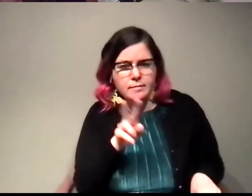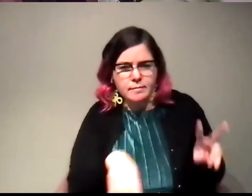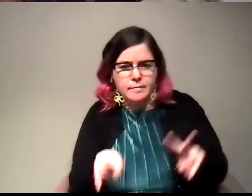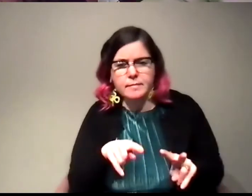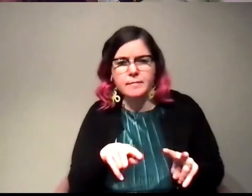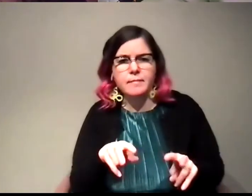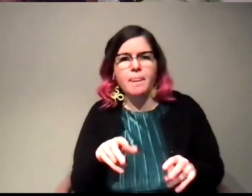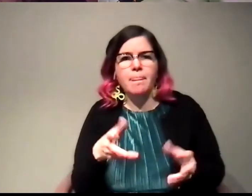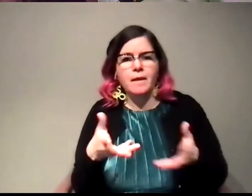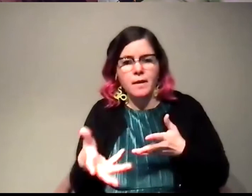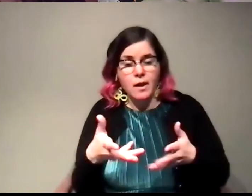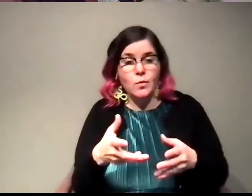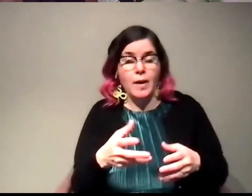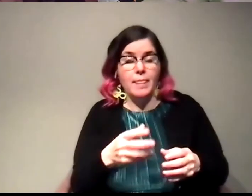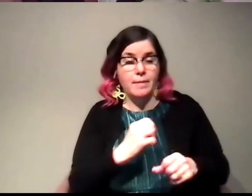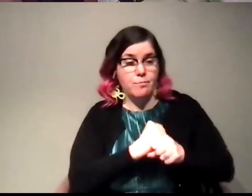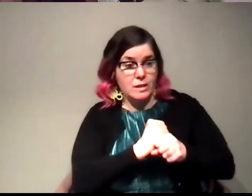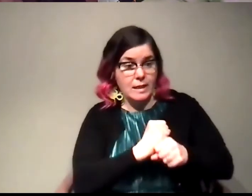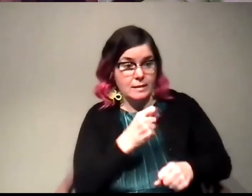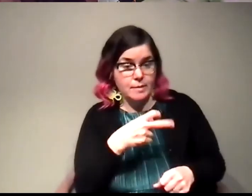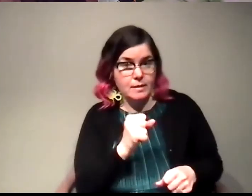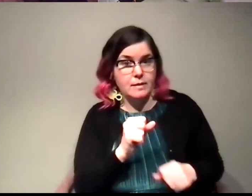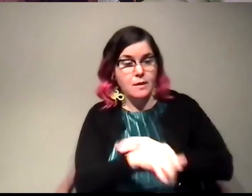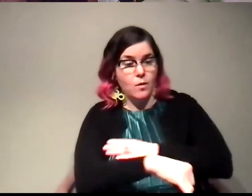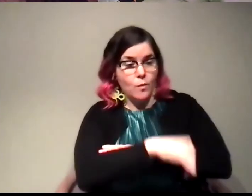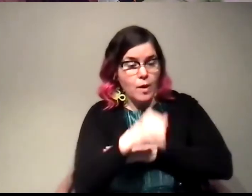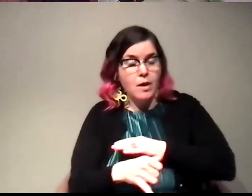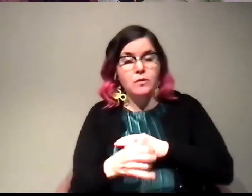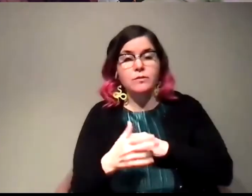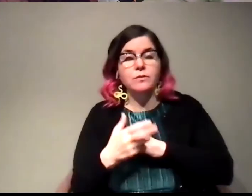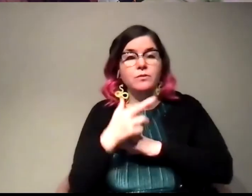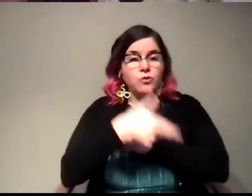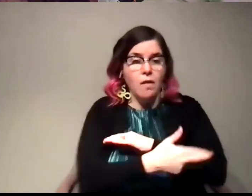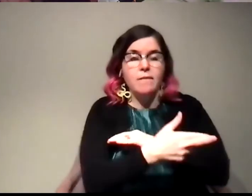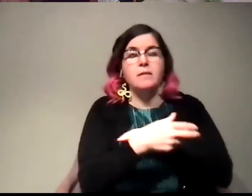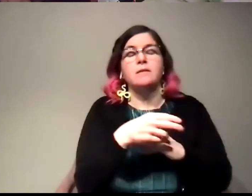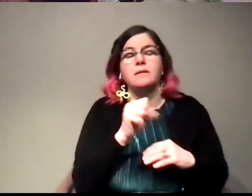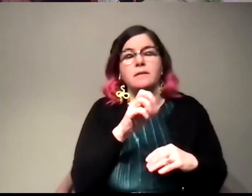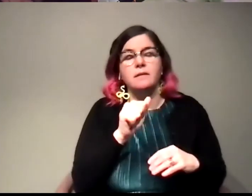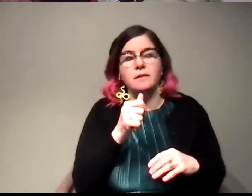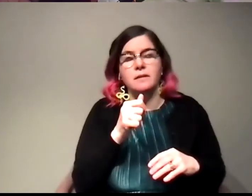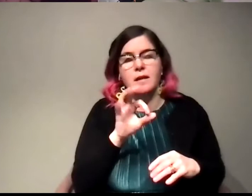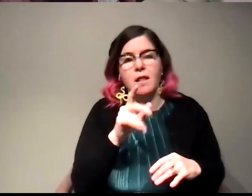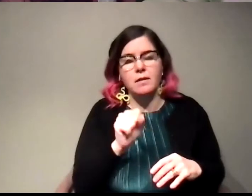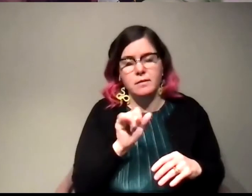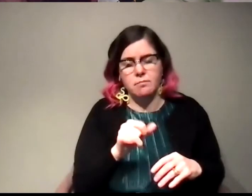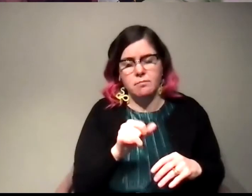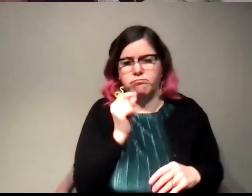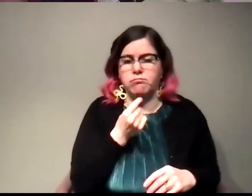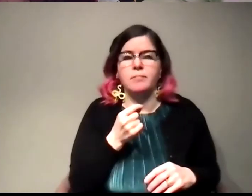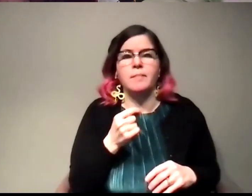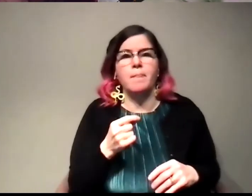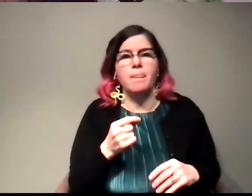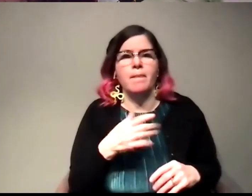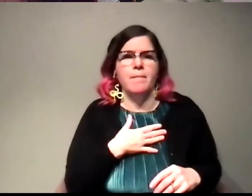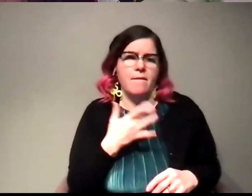interactions with protected species. So like whales, dolphins, sea lions and stuff like that, which is super cool. That was probably my